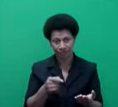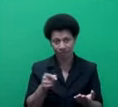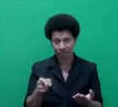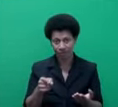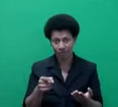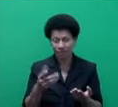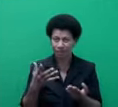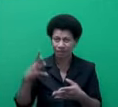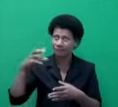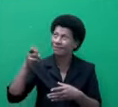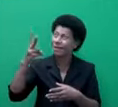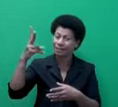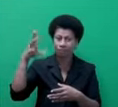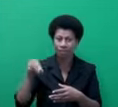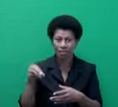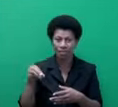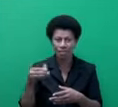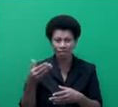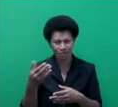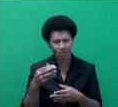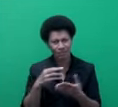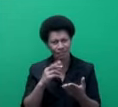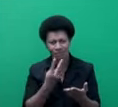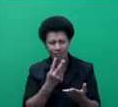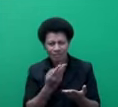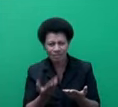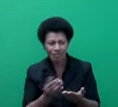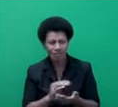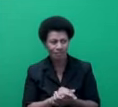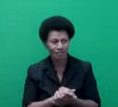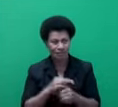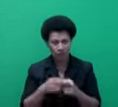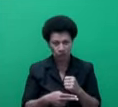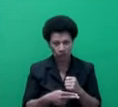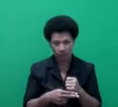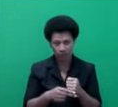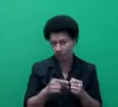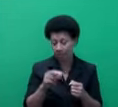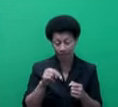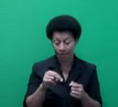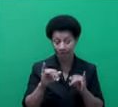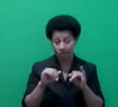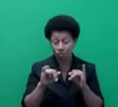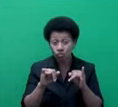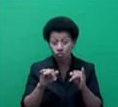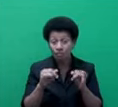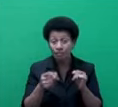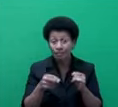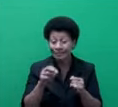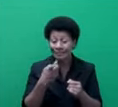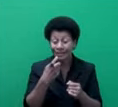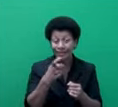blackout. And this is actually good. You know, we do realize that when there are issues that need to be resolved and taken care of, we do.